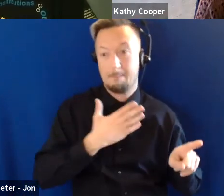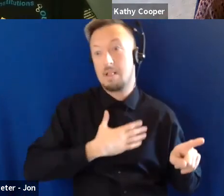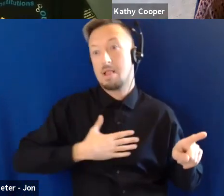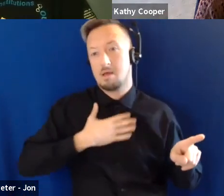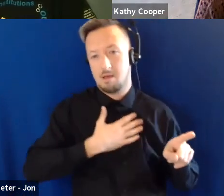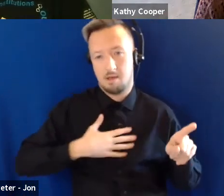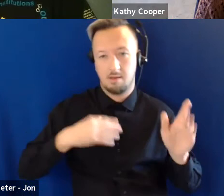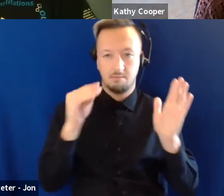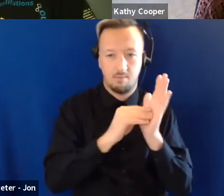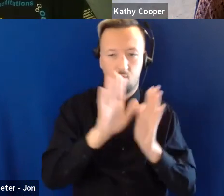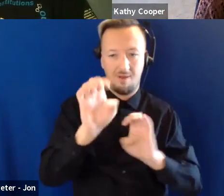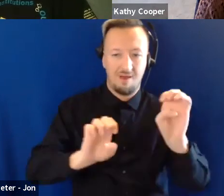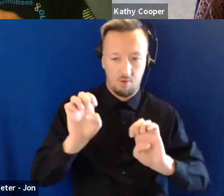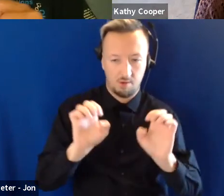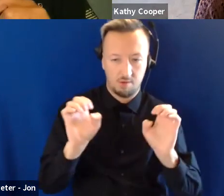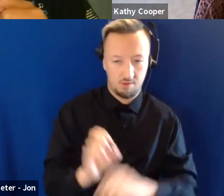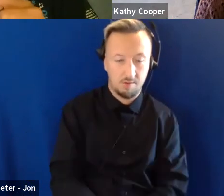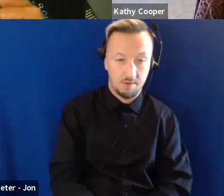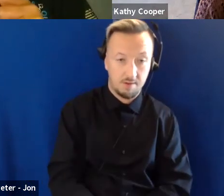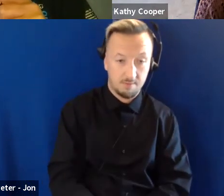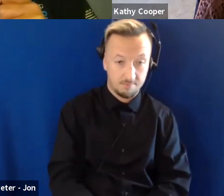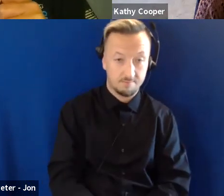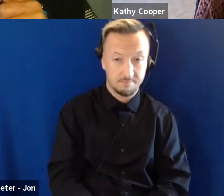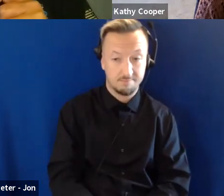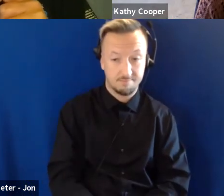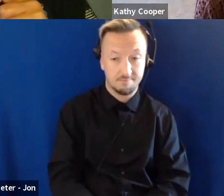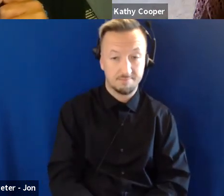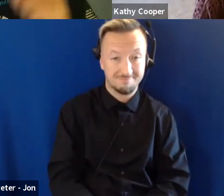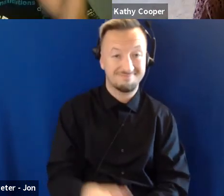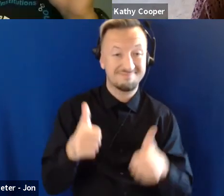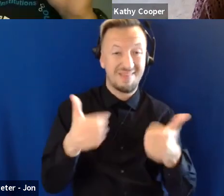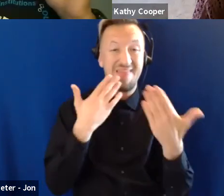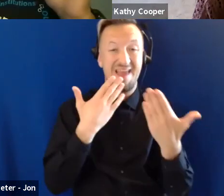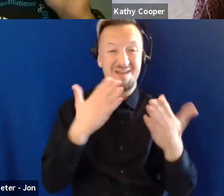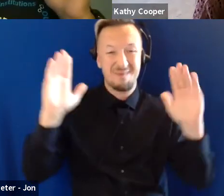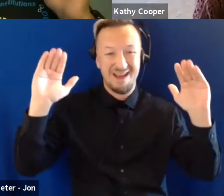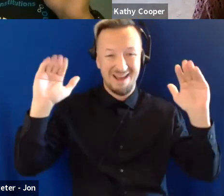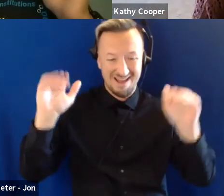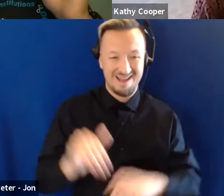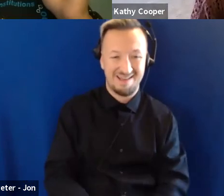evaluation survey. Okay, Thanks, thank you. guys.